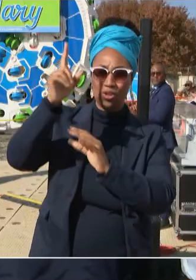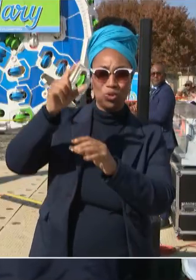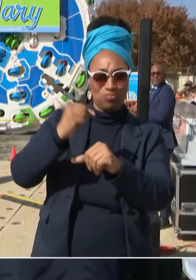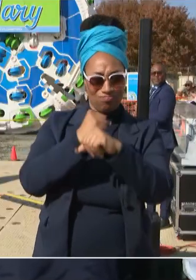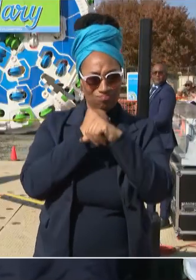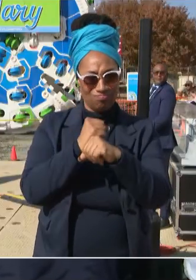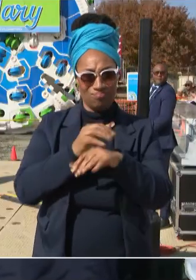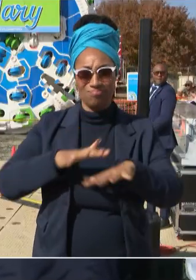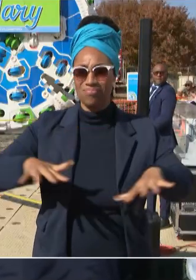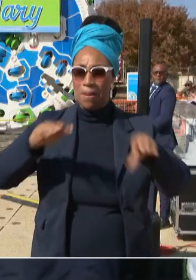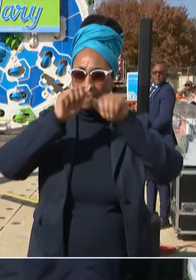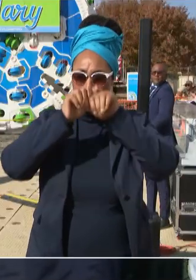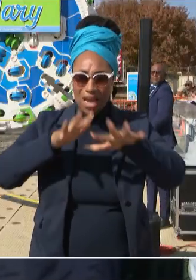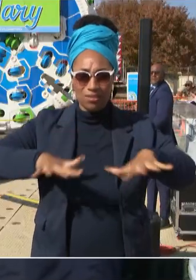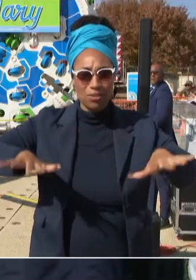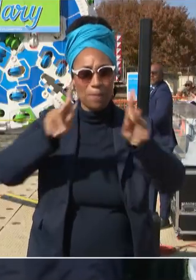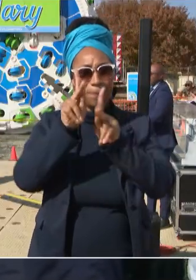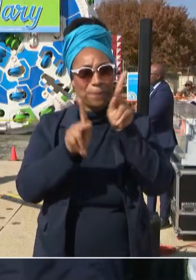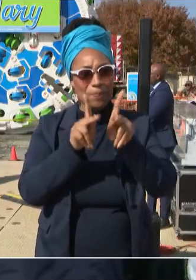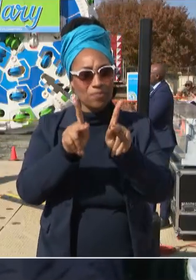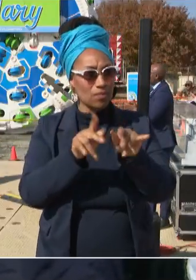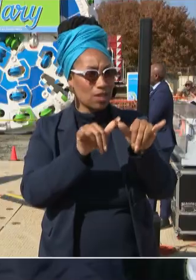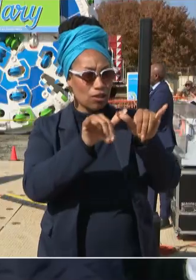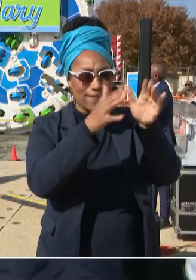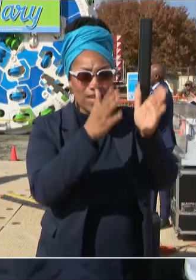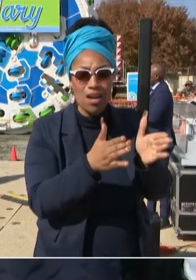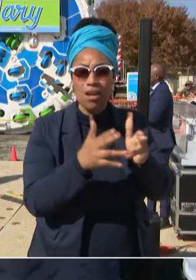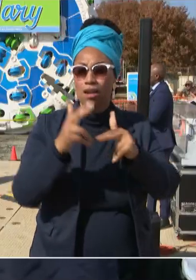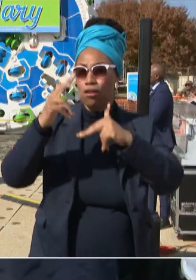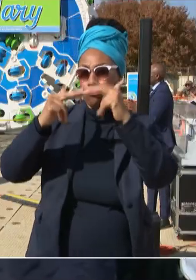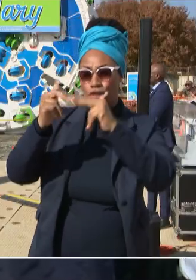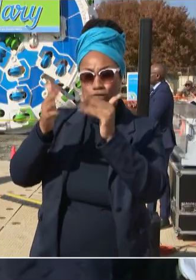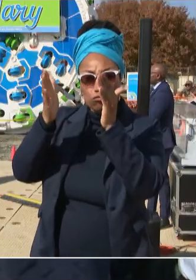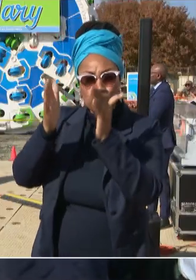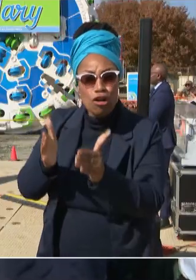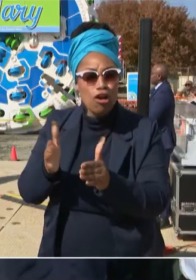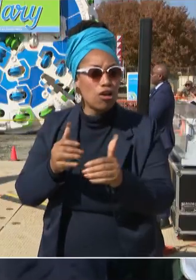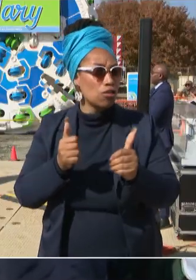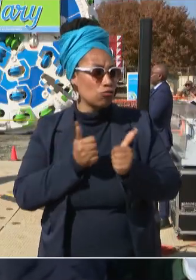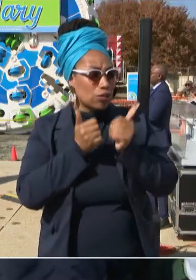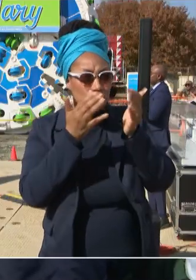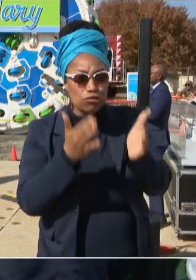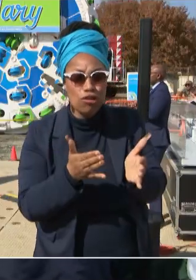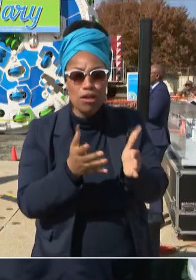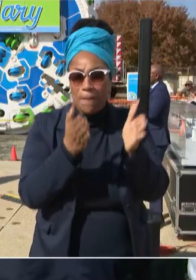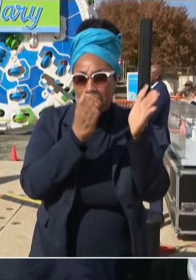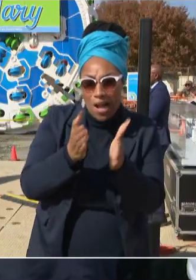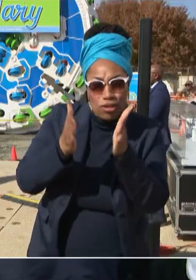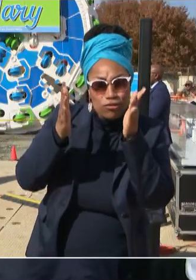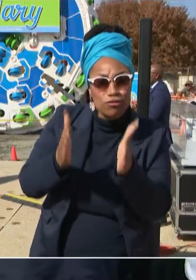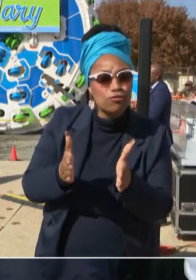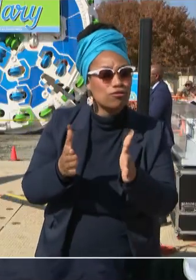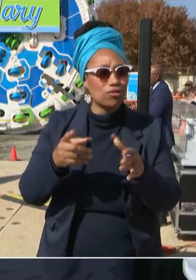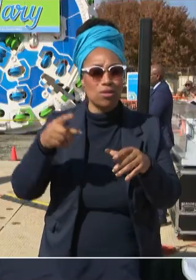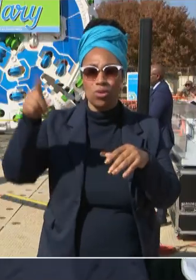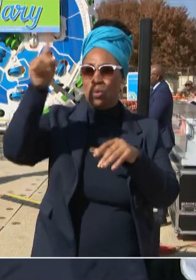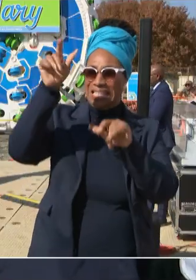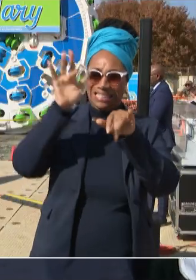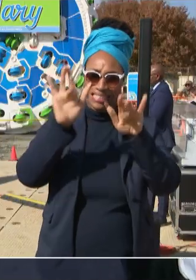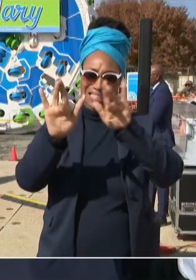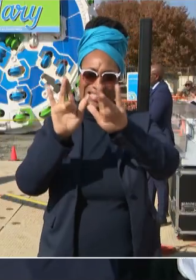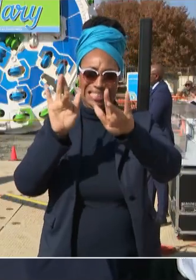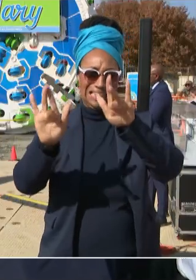the engineers, the construction workers, the planners, and every person whose dedication turns vision